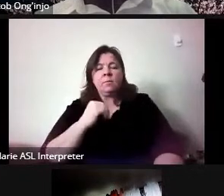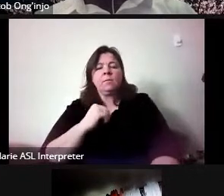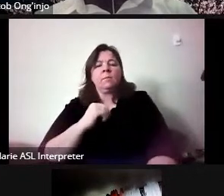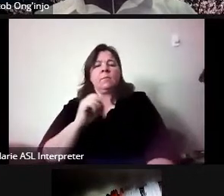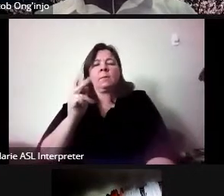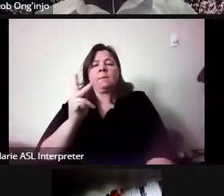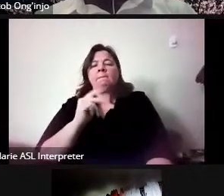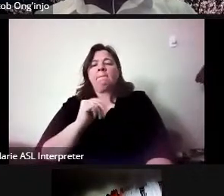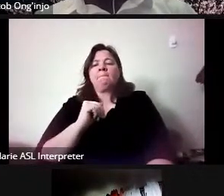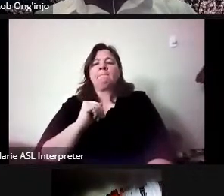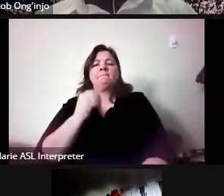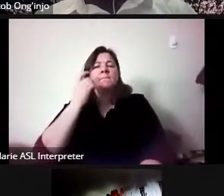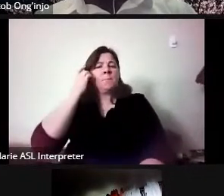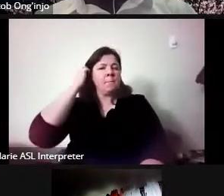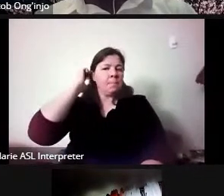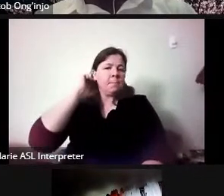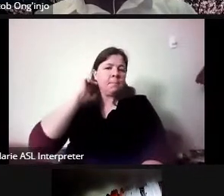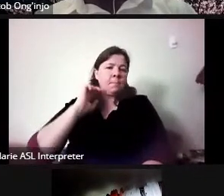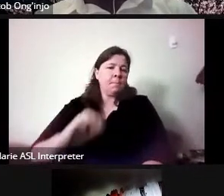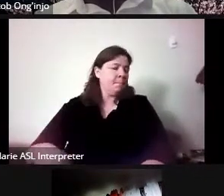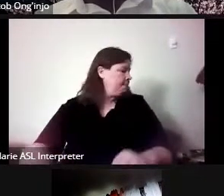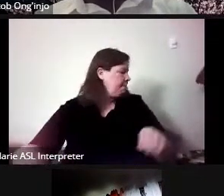Right.